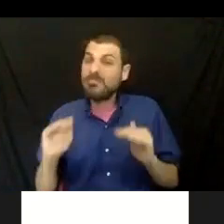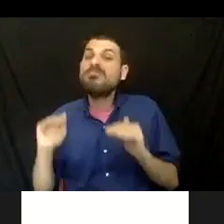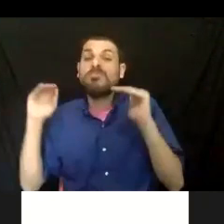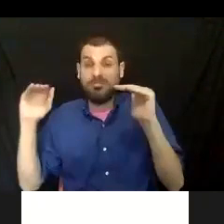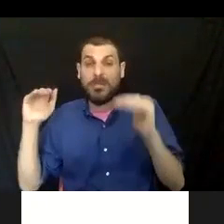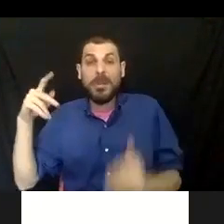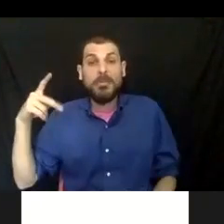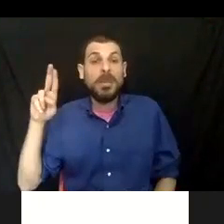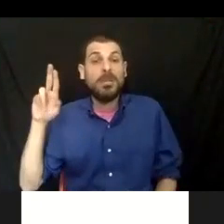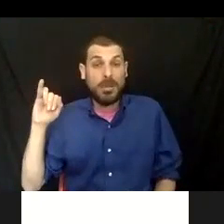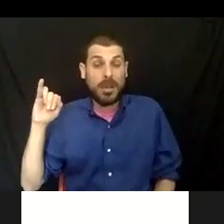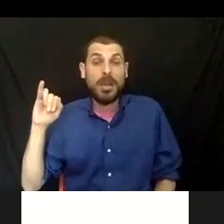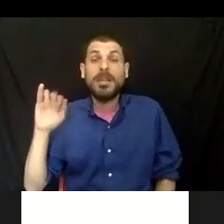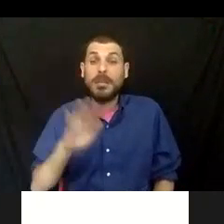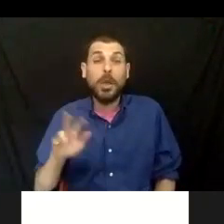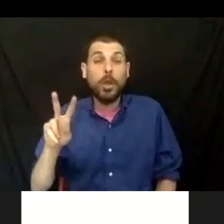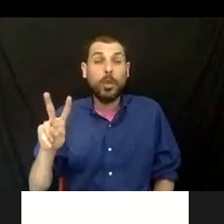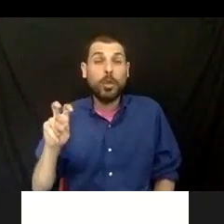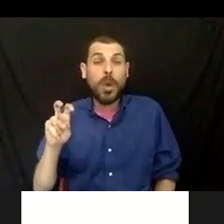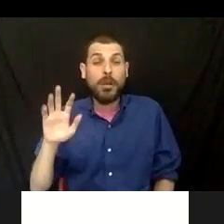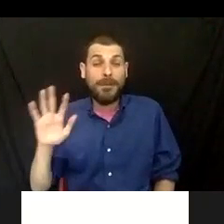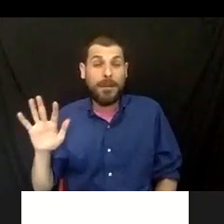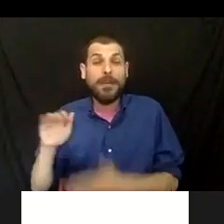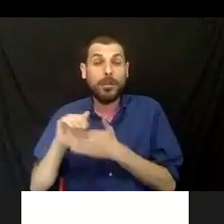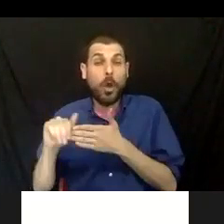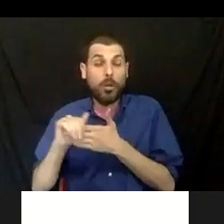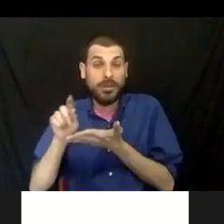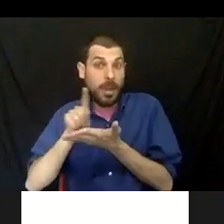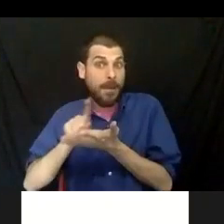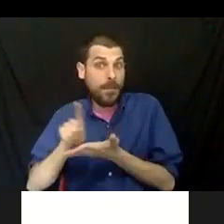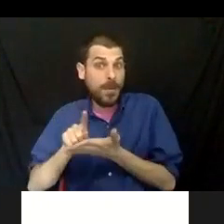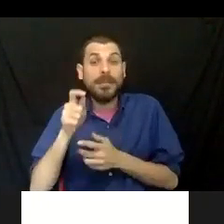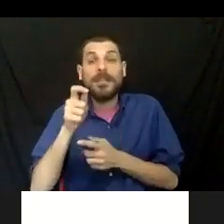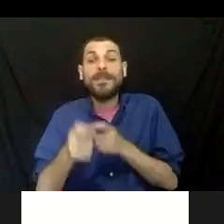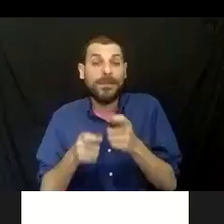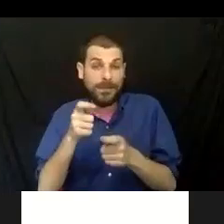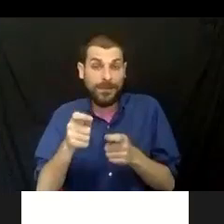is $205 per week. And the maximum benefit is